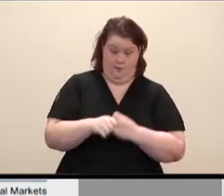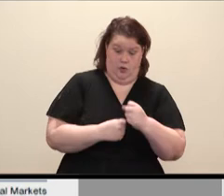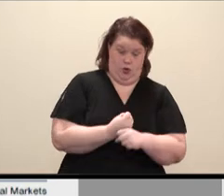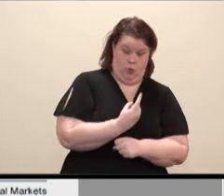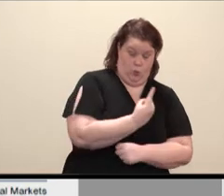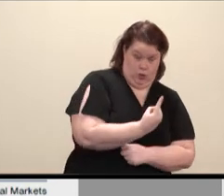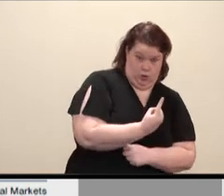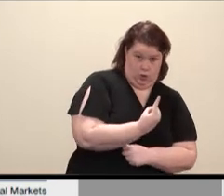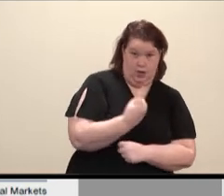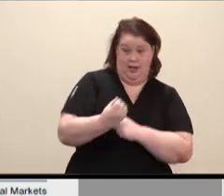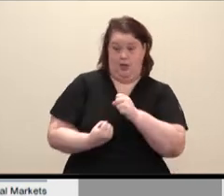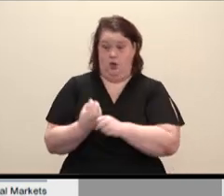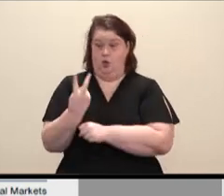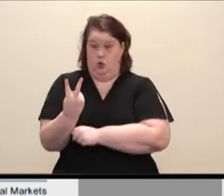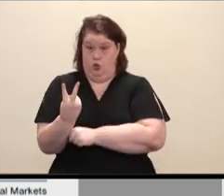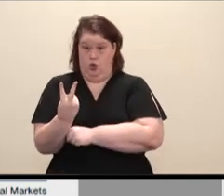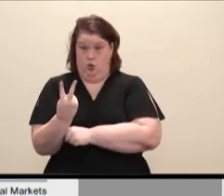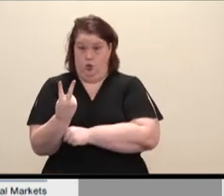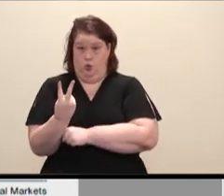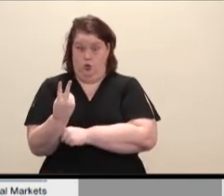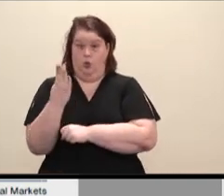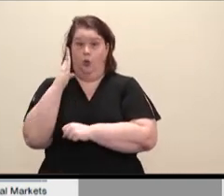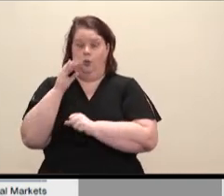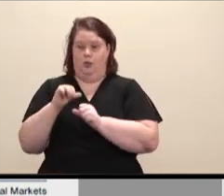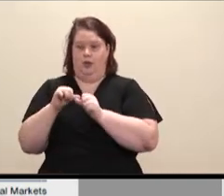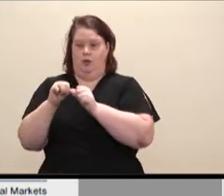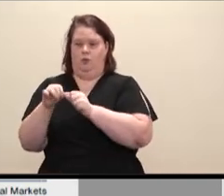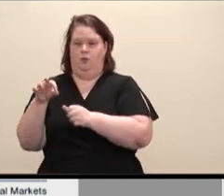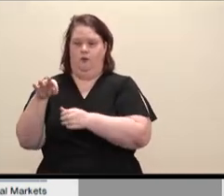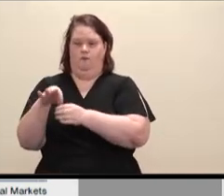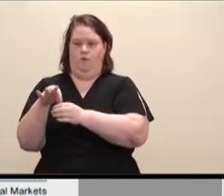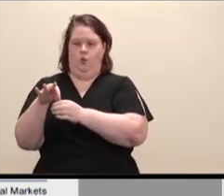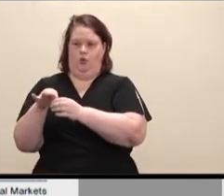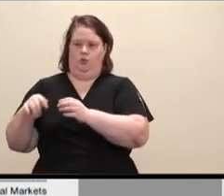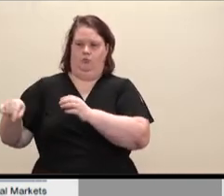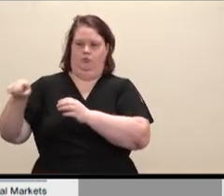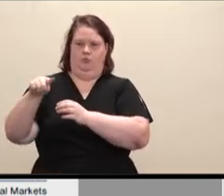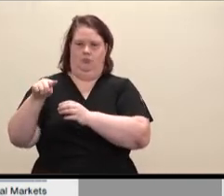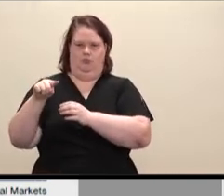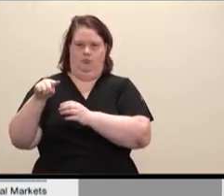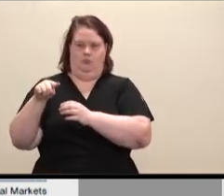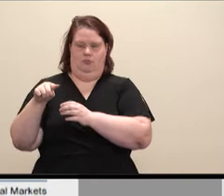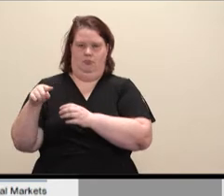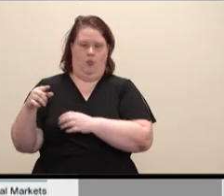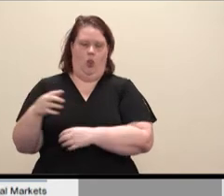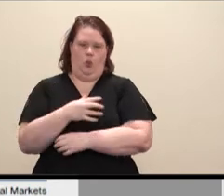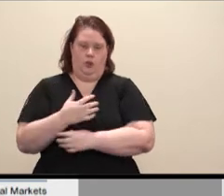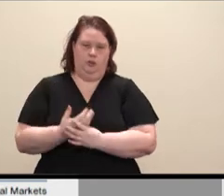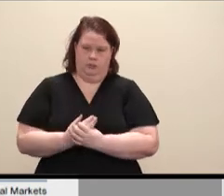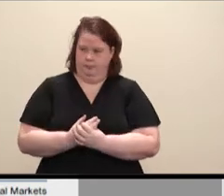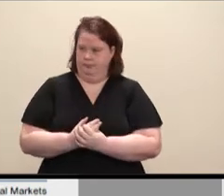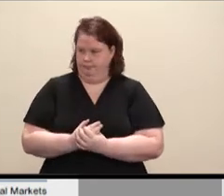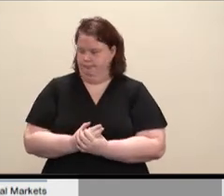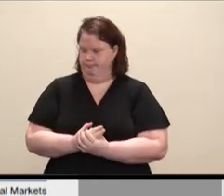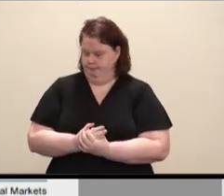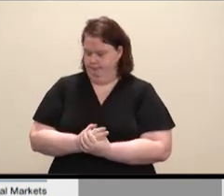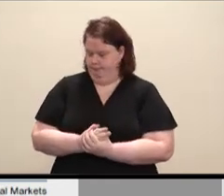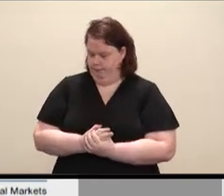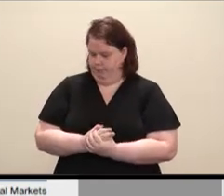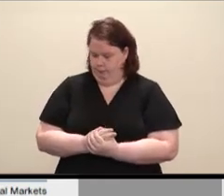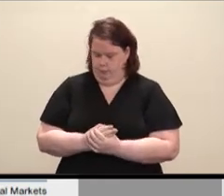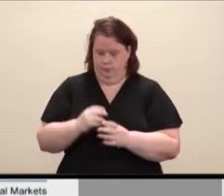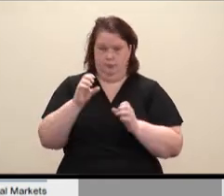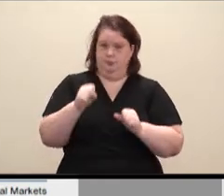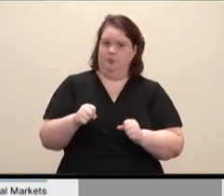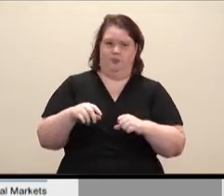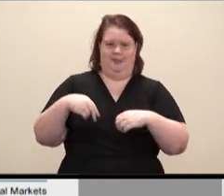2 and issue the remaining voted authority. We can take and model this out any way that you guys would like us to. But